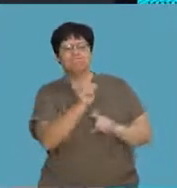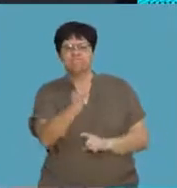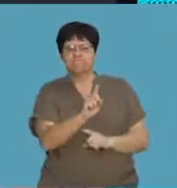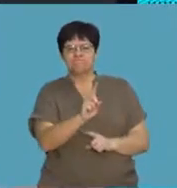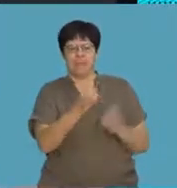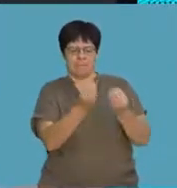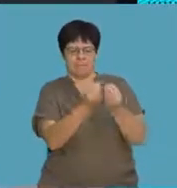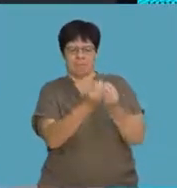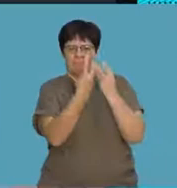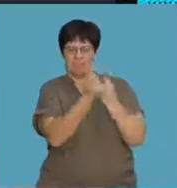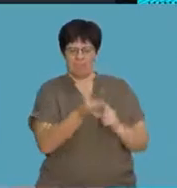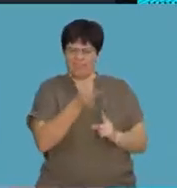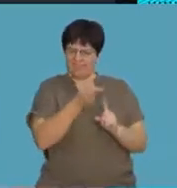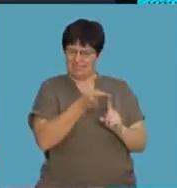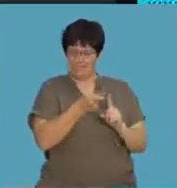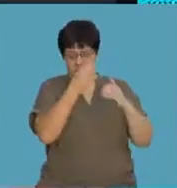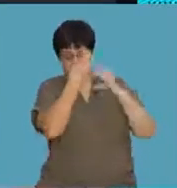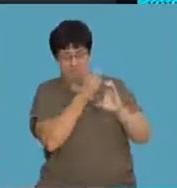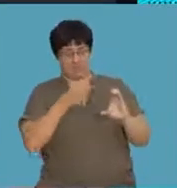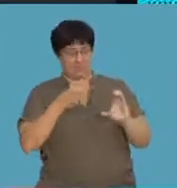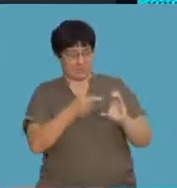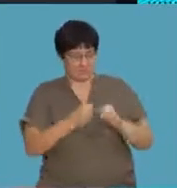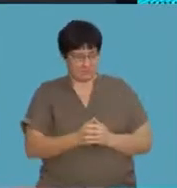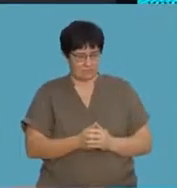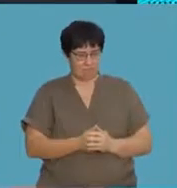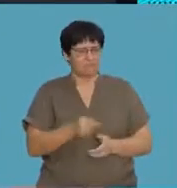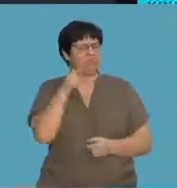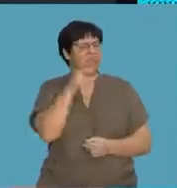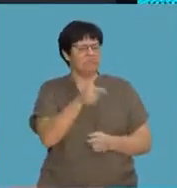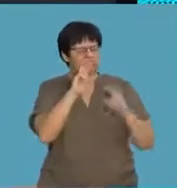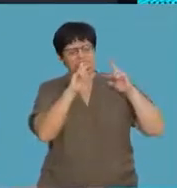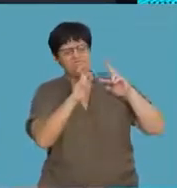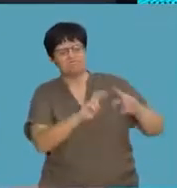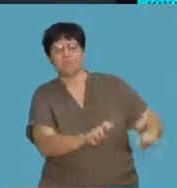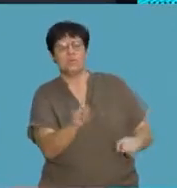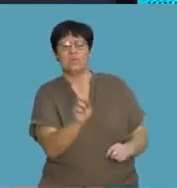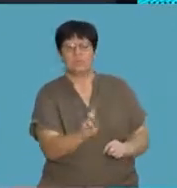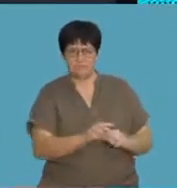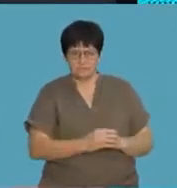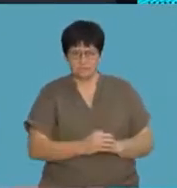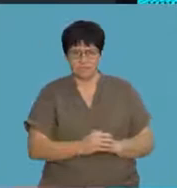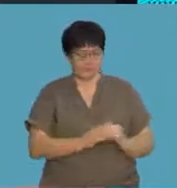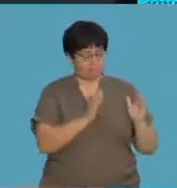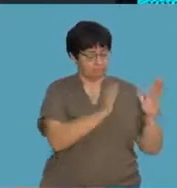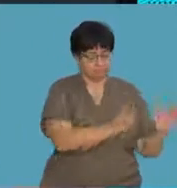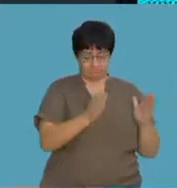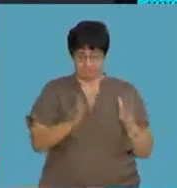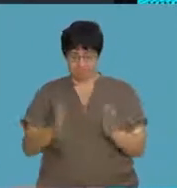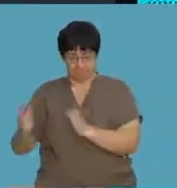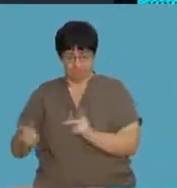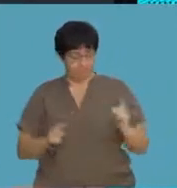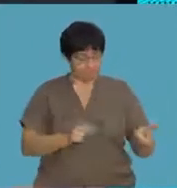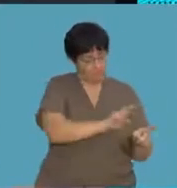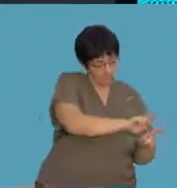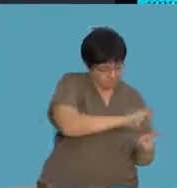matter and materials which has to do with exploring exactly what happens when a form of matter